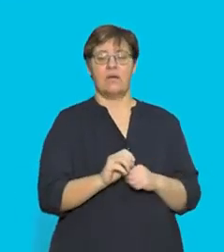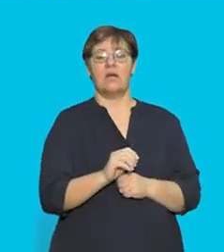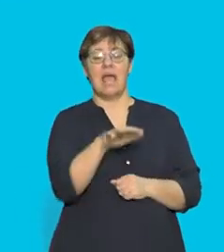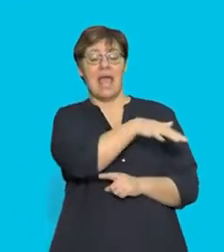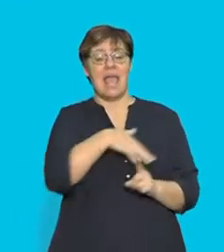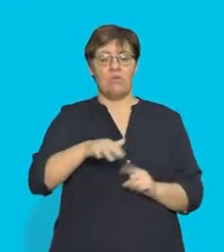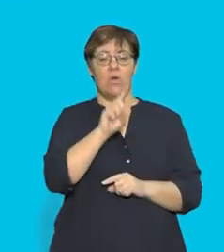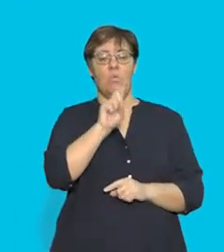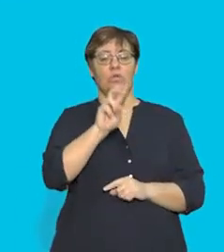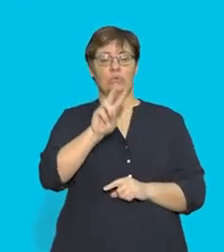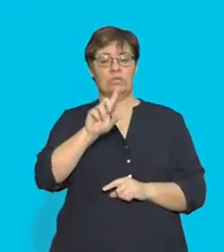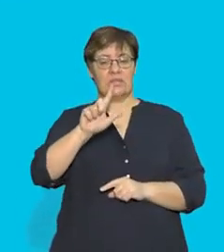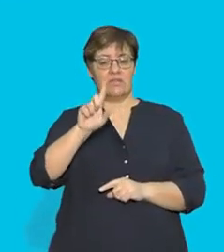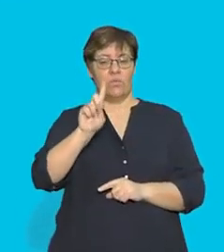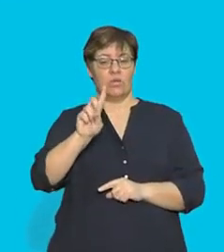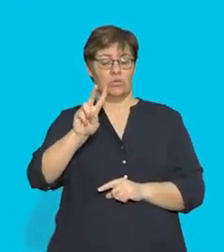being